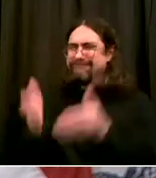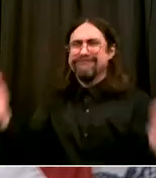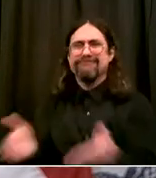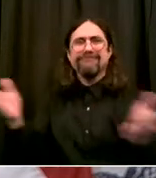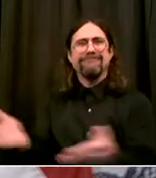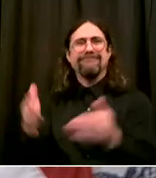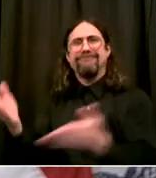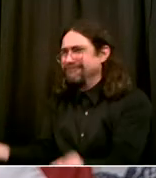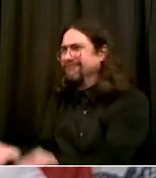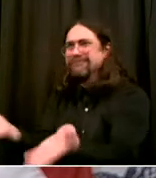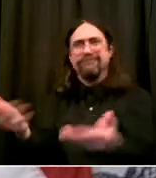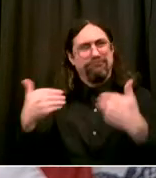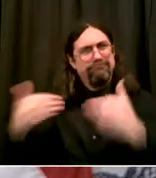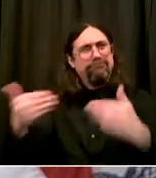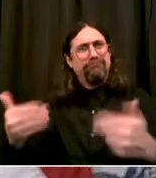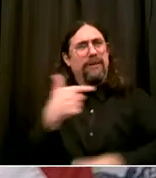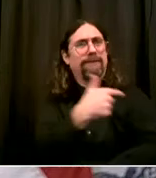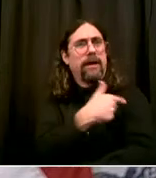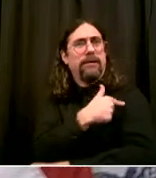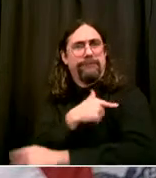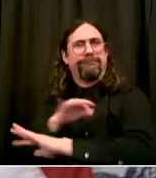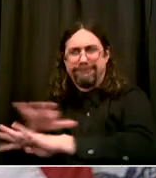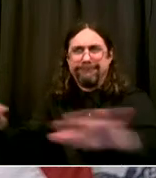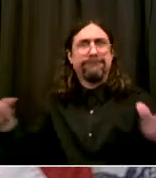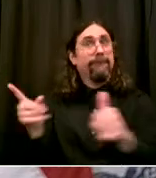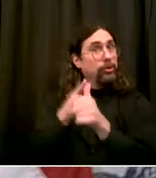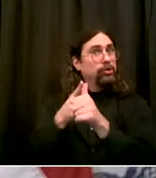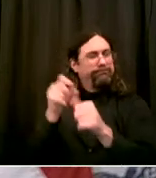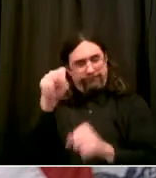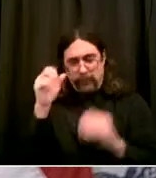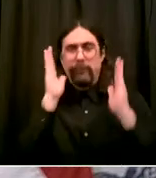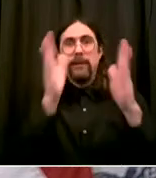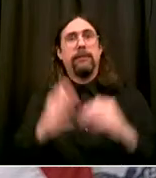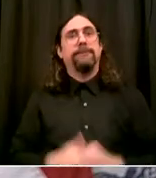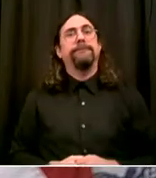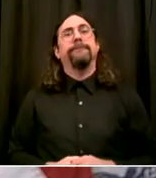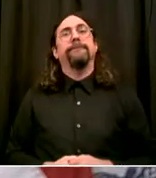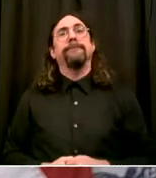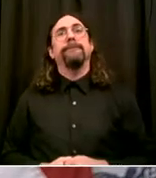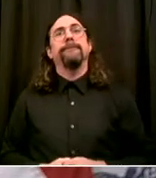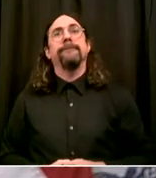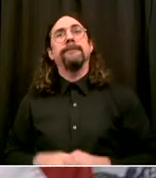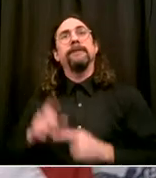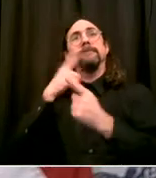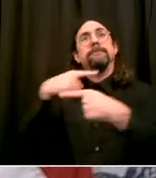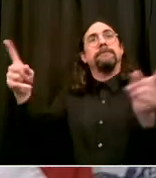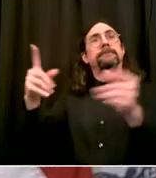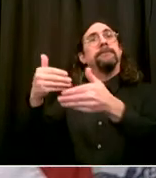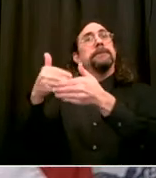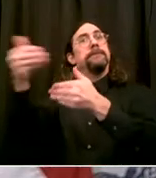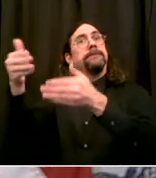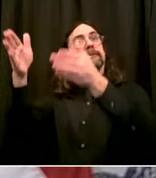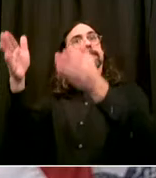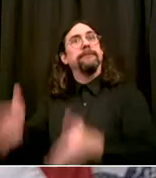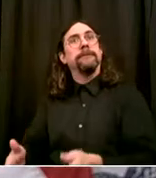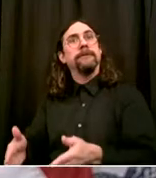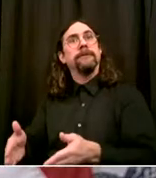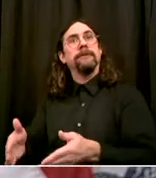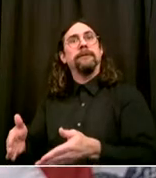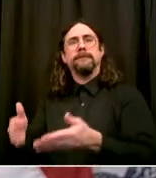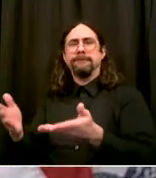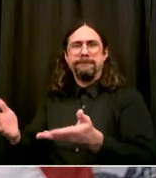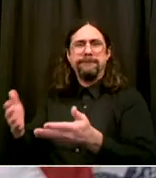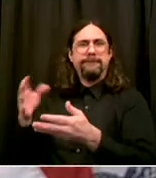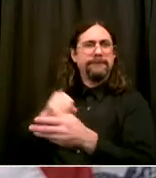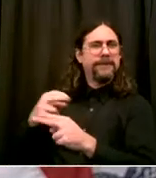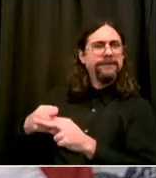Hi, good morning, Mr. Mayor, and Happy New Year. Happy New Year. How you doing today? So, I'm good. How are you? I